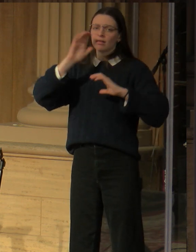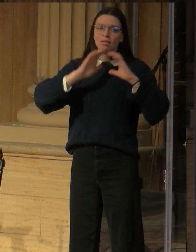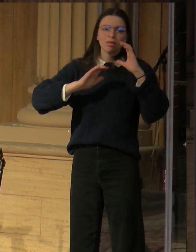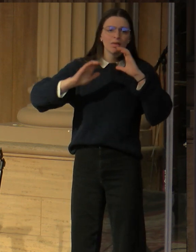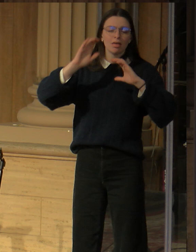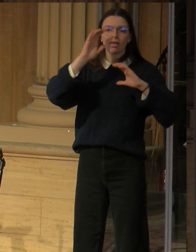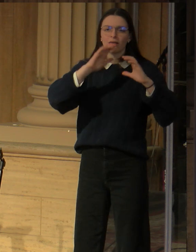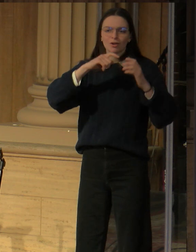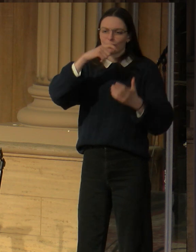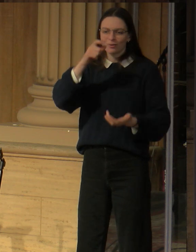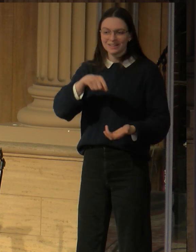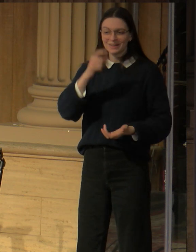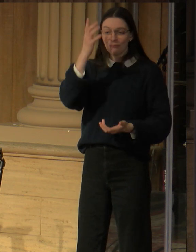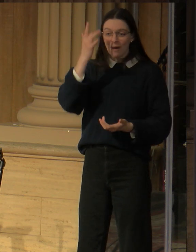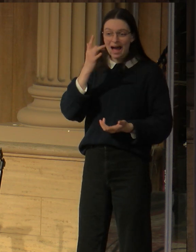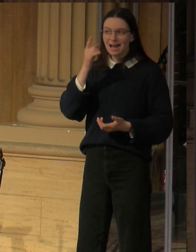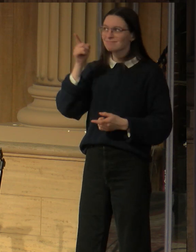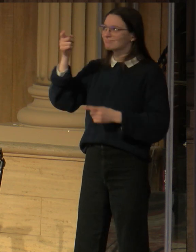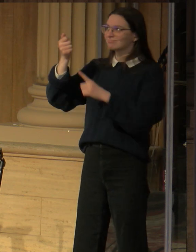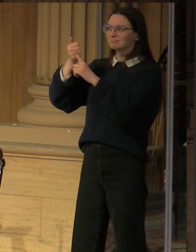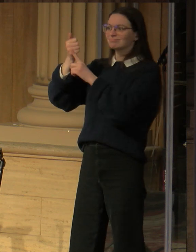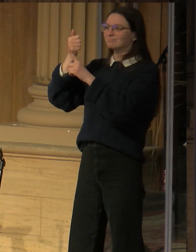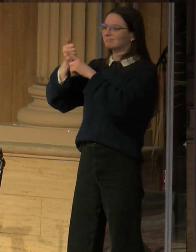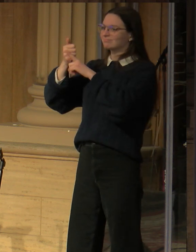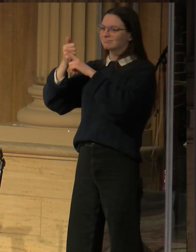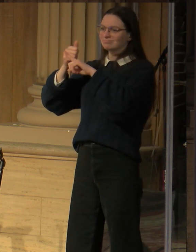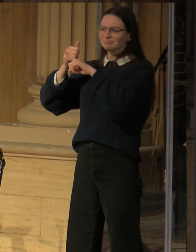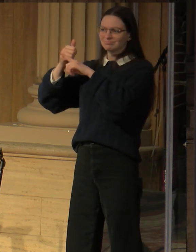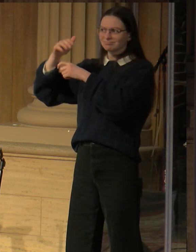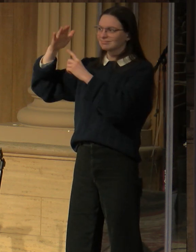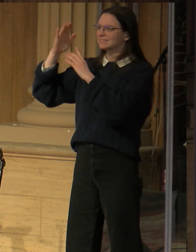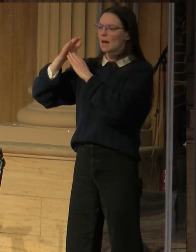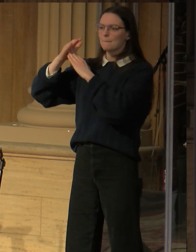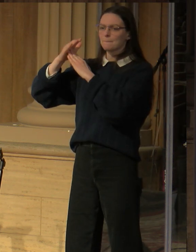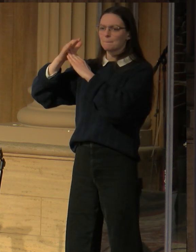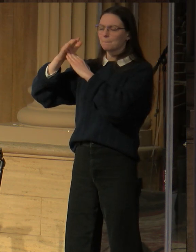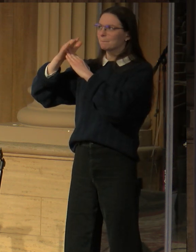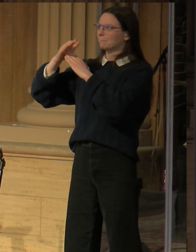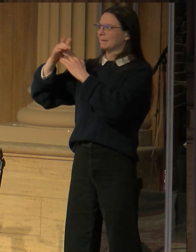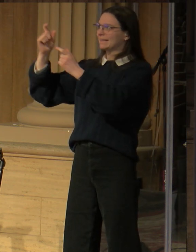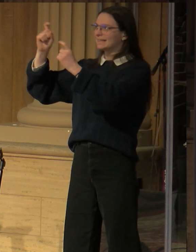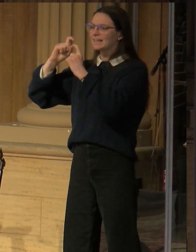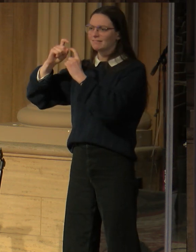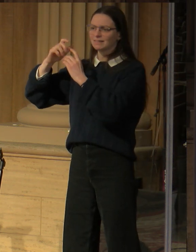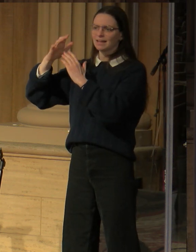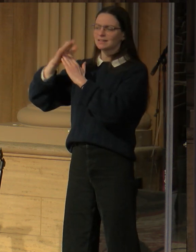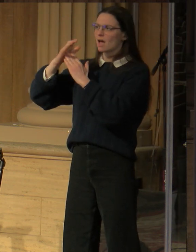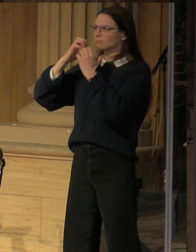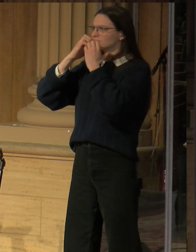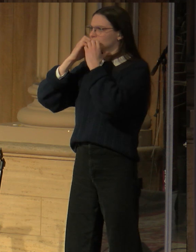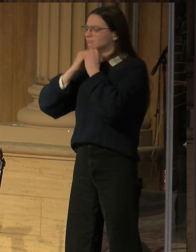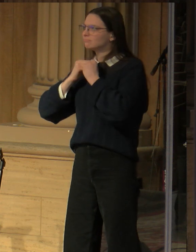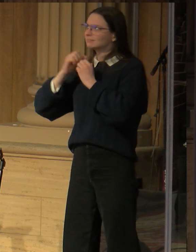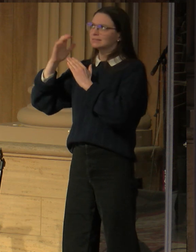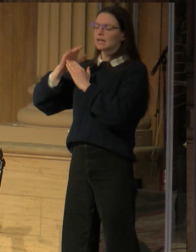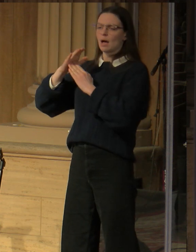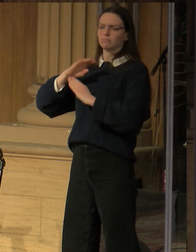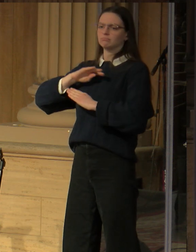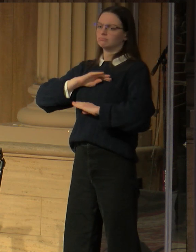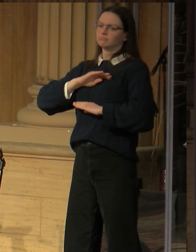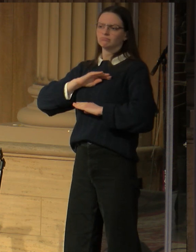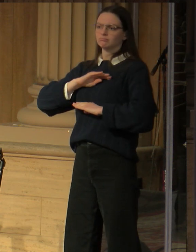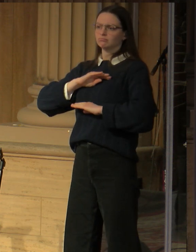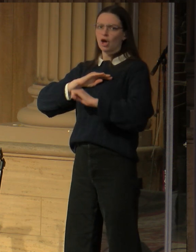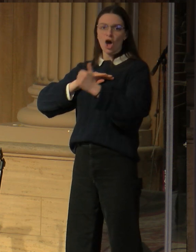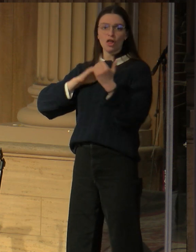Because there is nothing more. There's no greater treasure. There's no greater gift than the gospel. The message